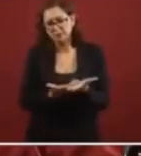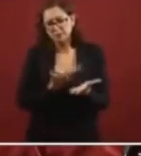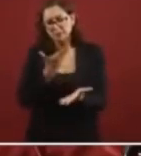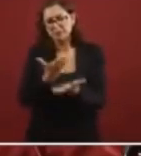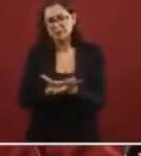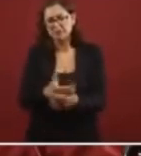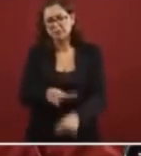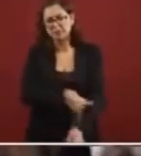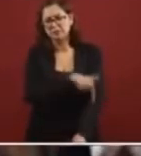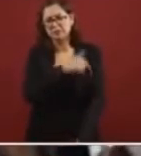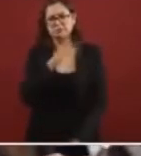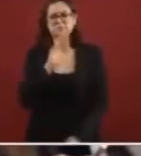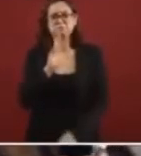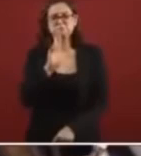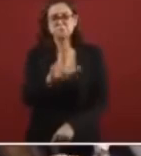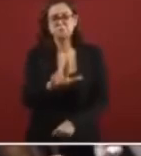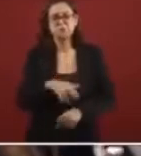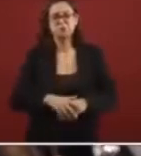say.